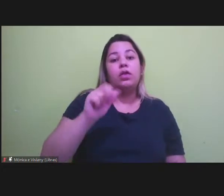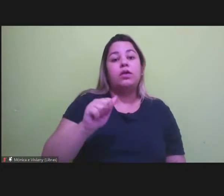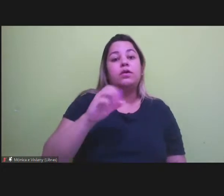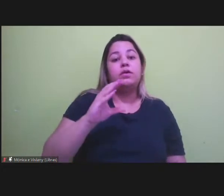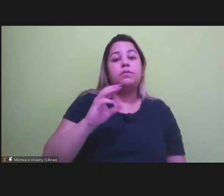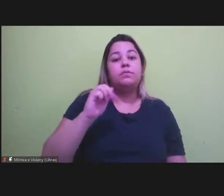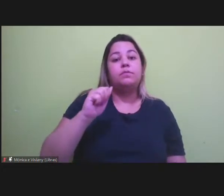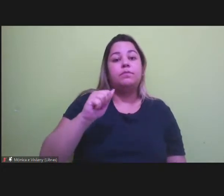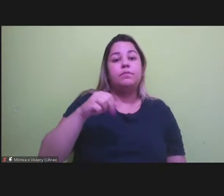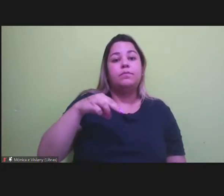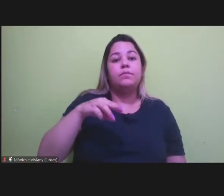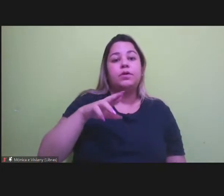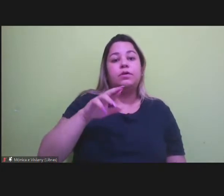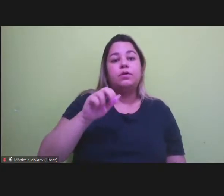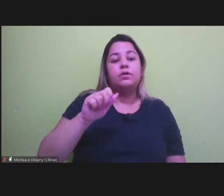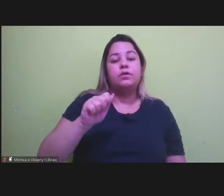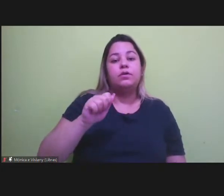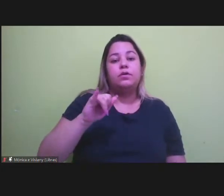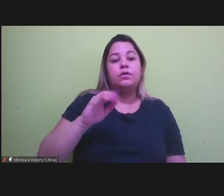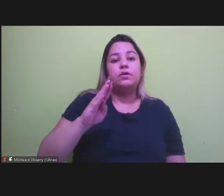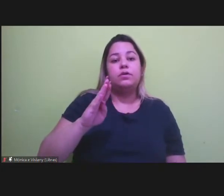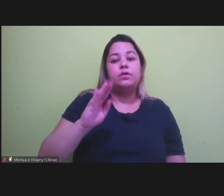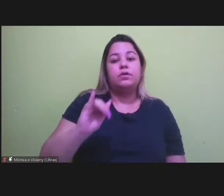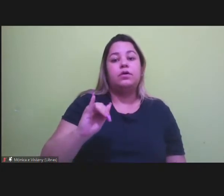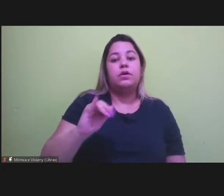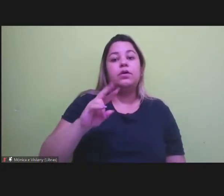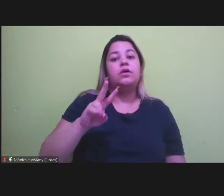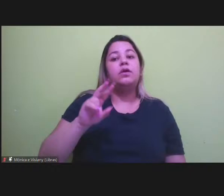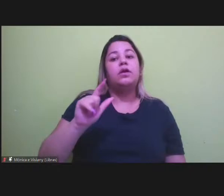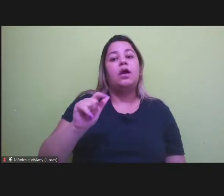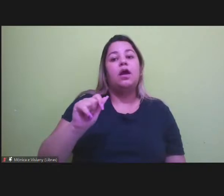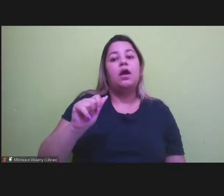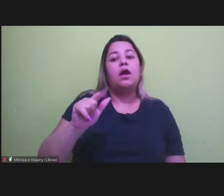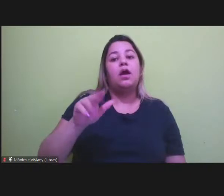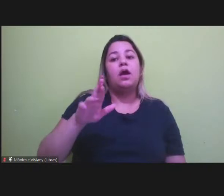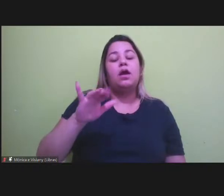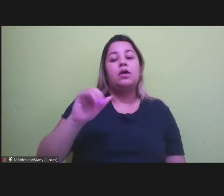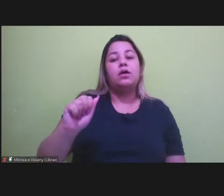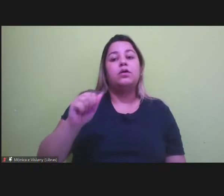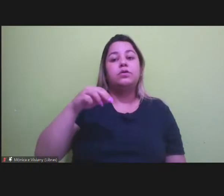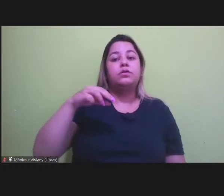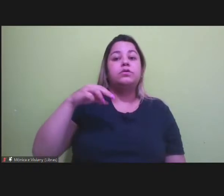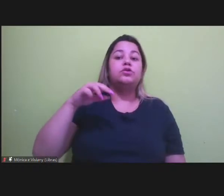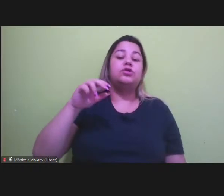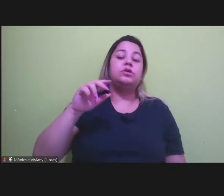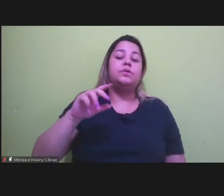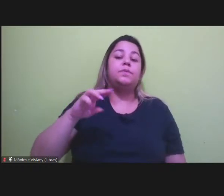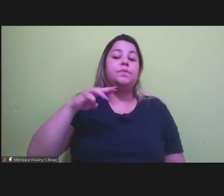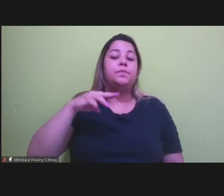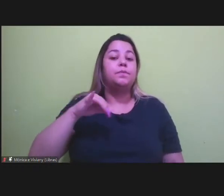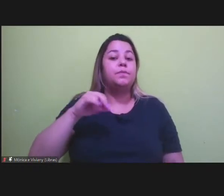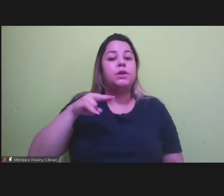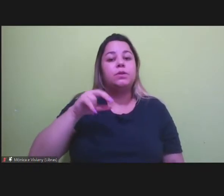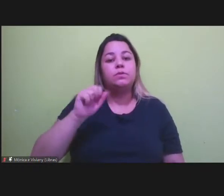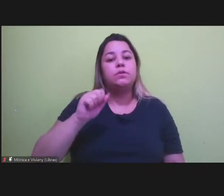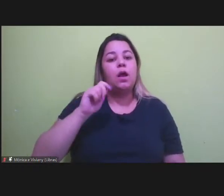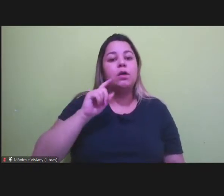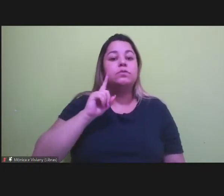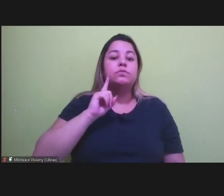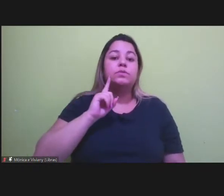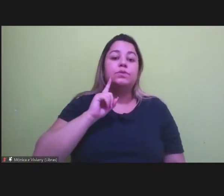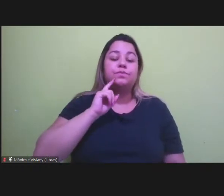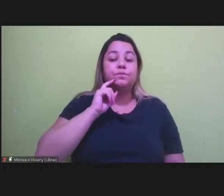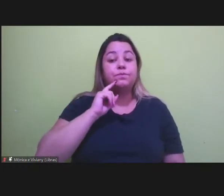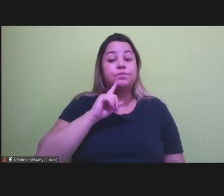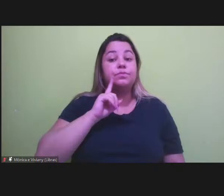Ana from Camaragibe, and also Ana from Camaragibe, and Valéria from Montes Claros, Minas Gerais. I think they